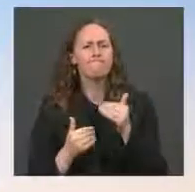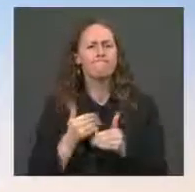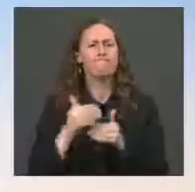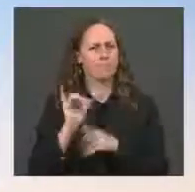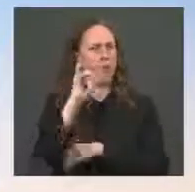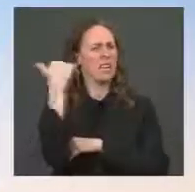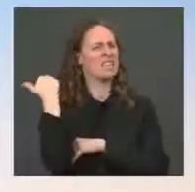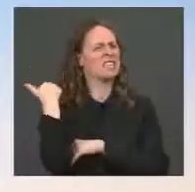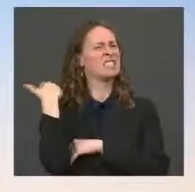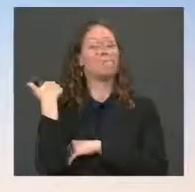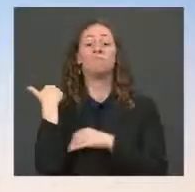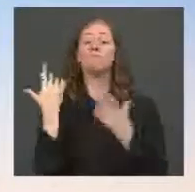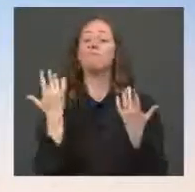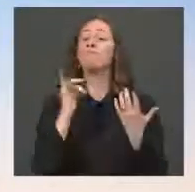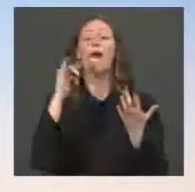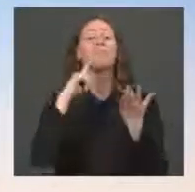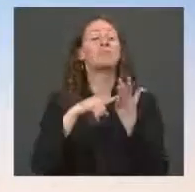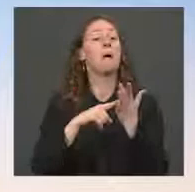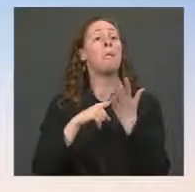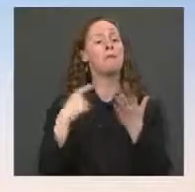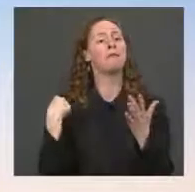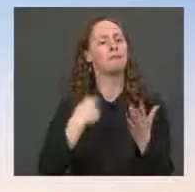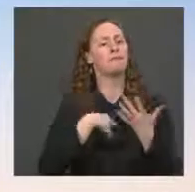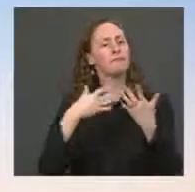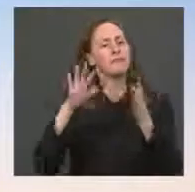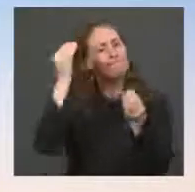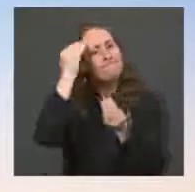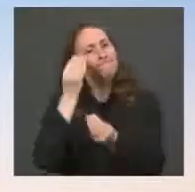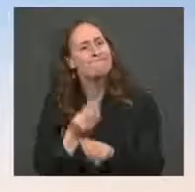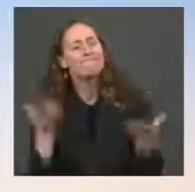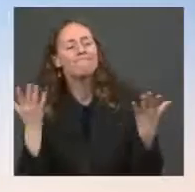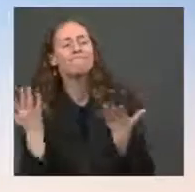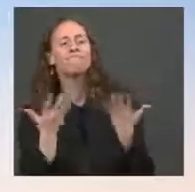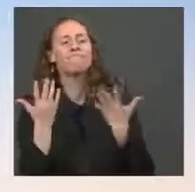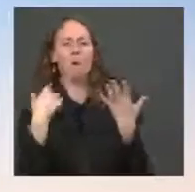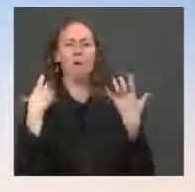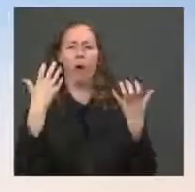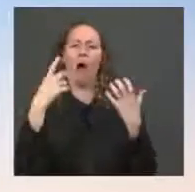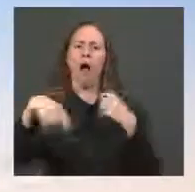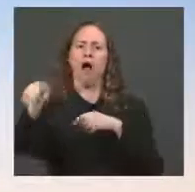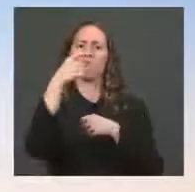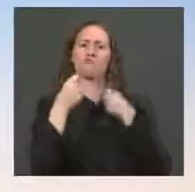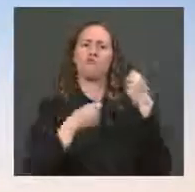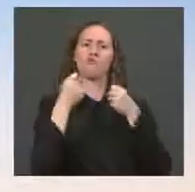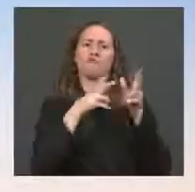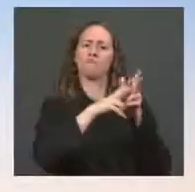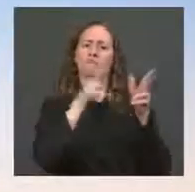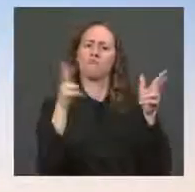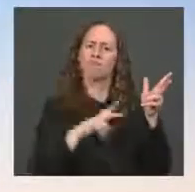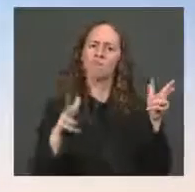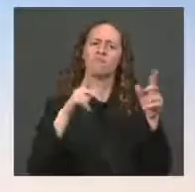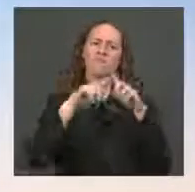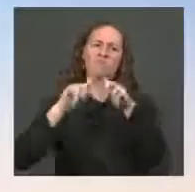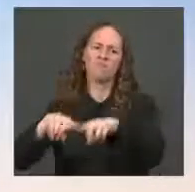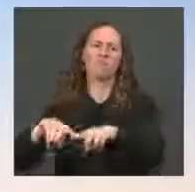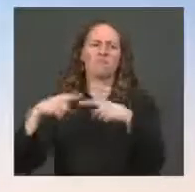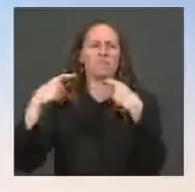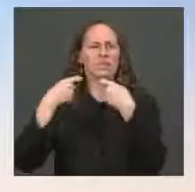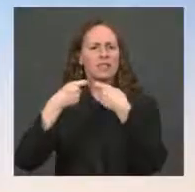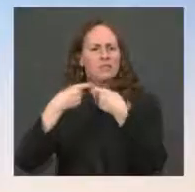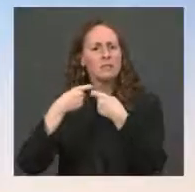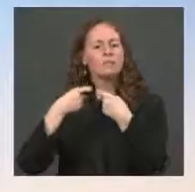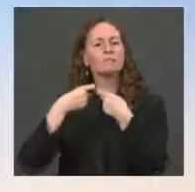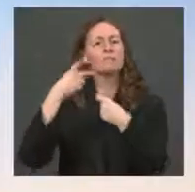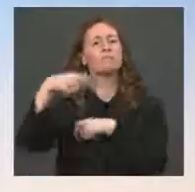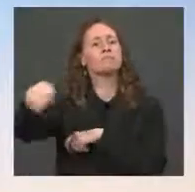announced steps to drive American leadership forward on clean cars and trucks, aiming to grow good-paying union jobs at home and aligning with automakers and the United Auto